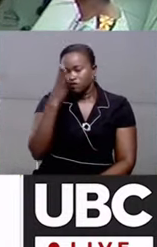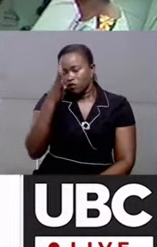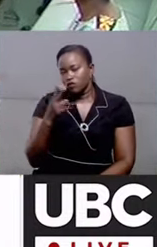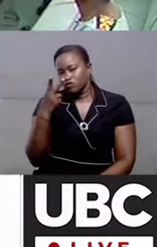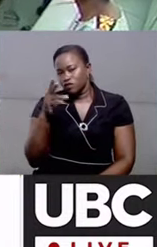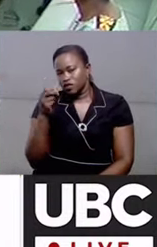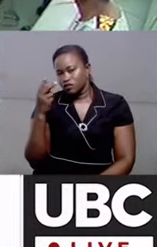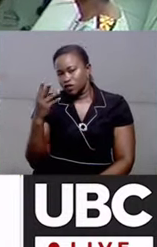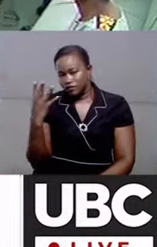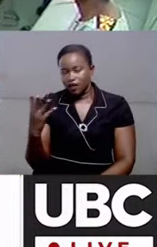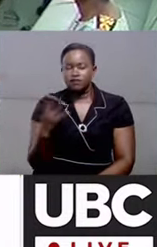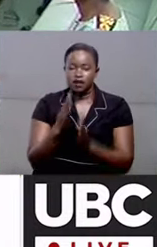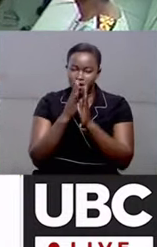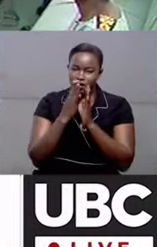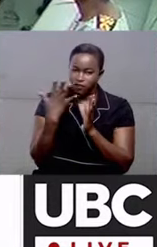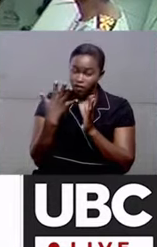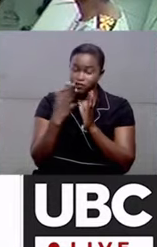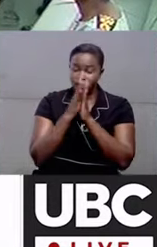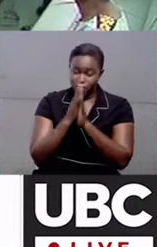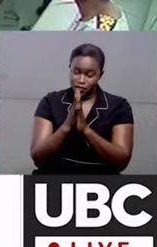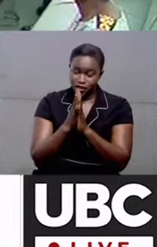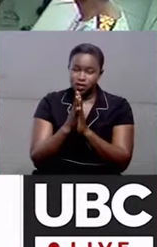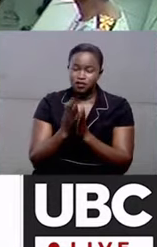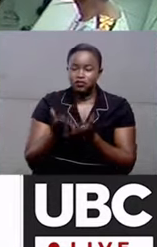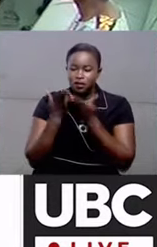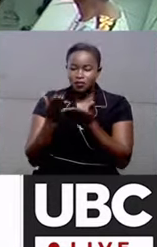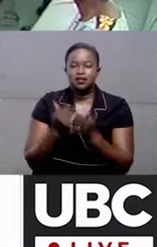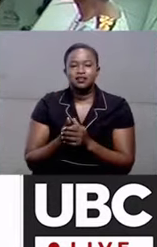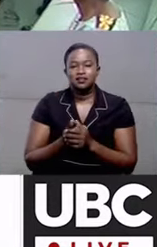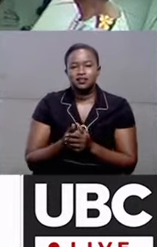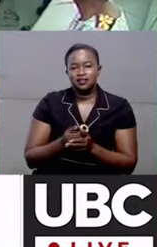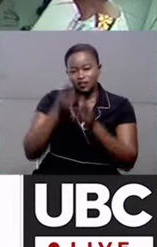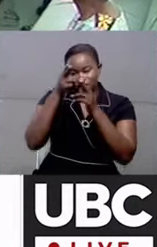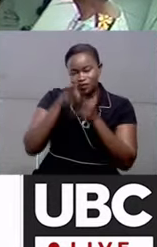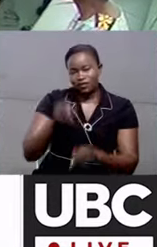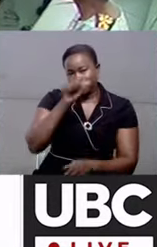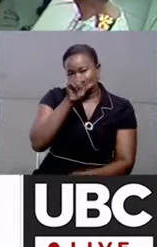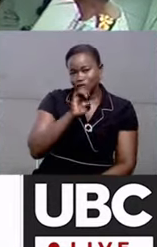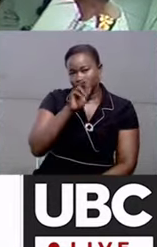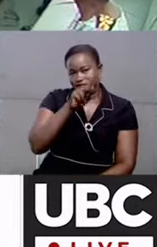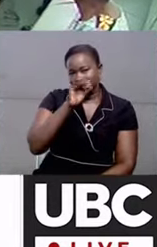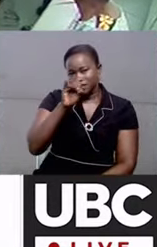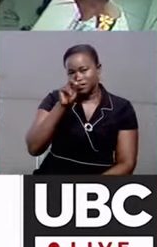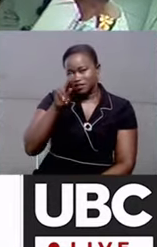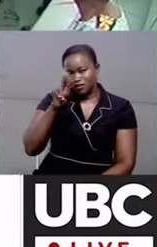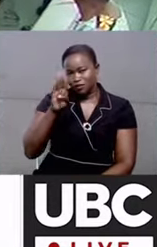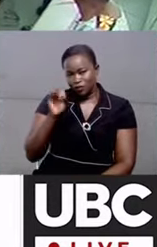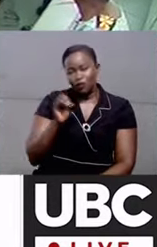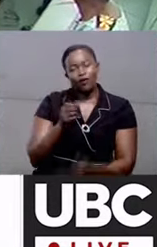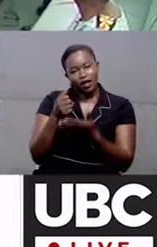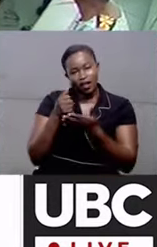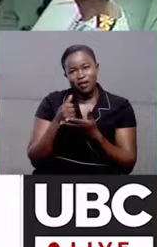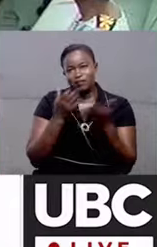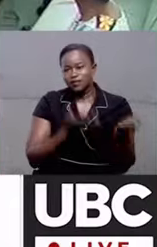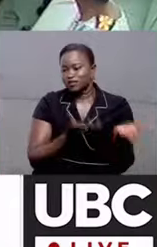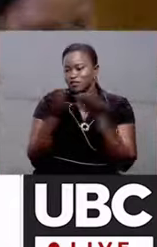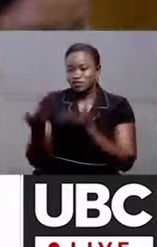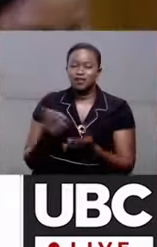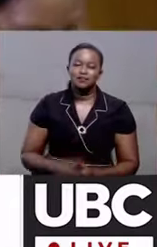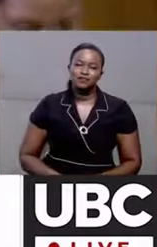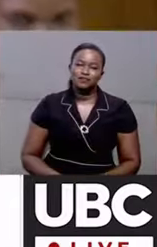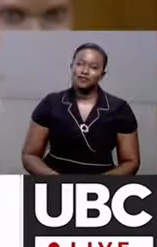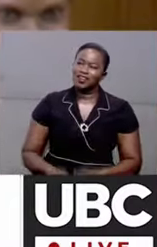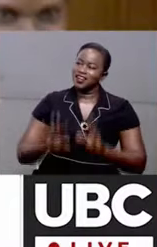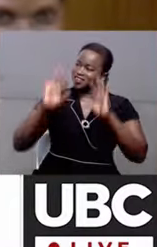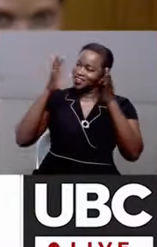2024-2025, I beg to submit. Thank you. Honourable Sechikubo, can you help me and put Sechikubo, this? Honourable Sechikubo, can you bring for us? Thank you so much. Mm. And clap for him,